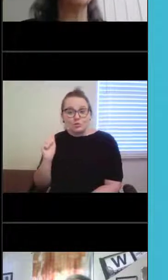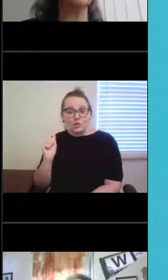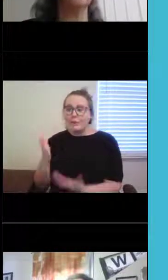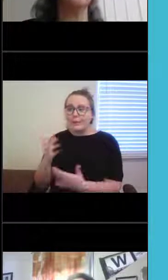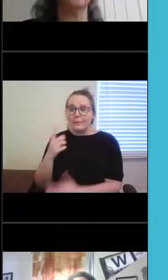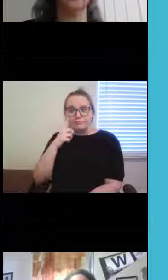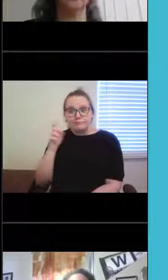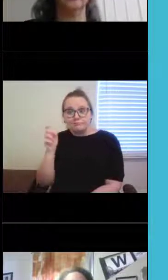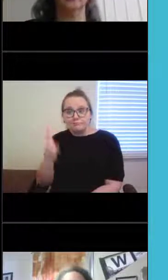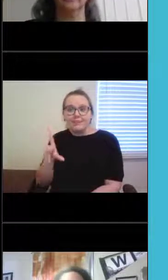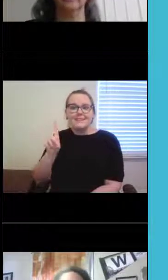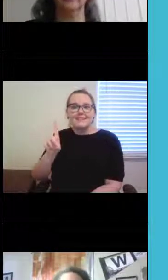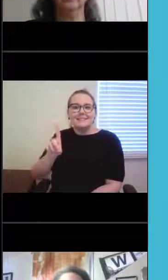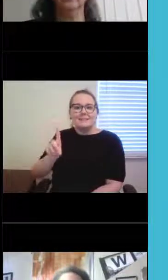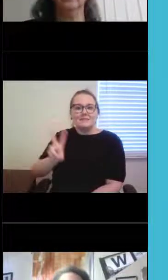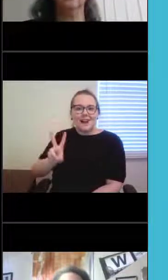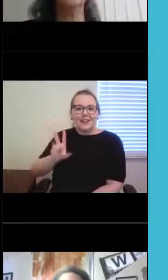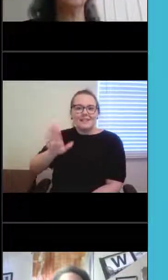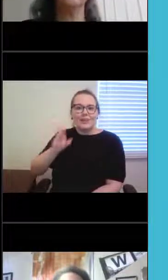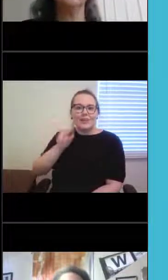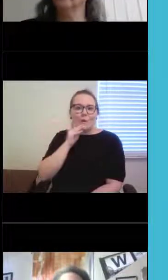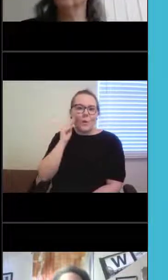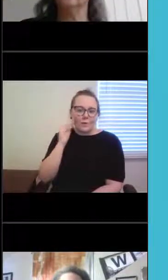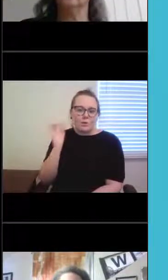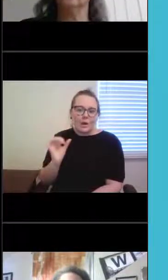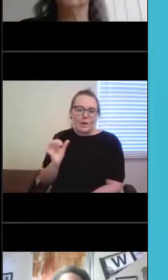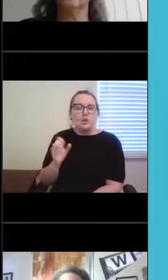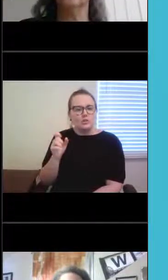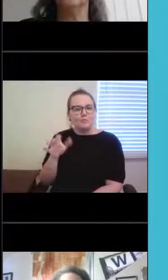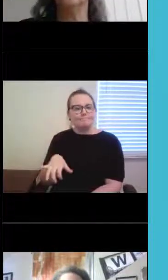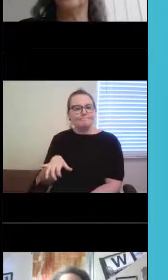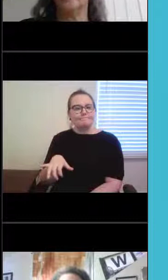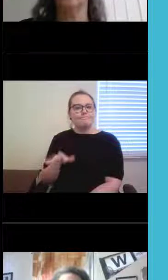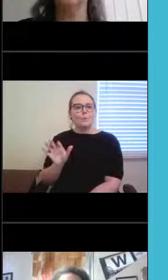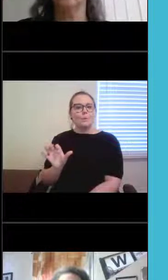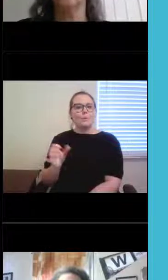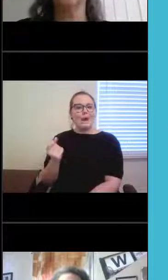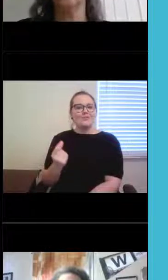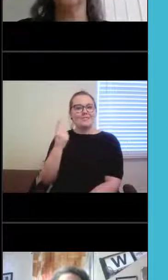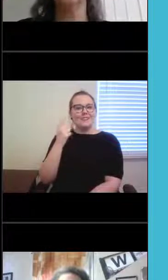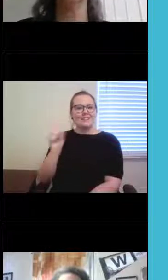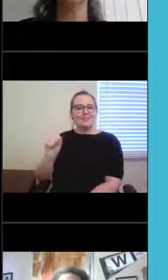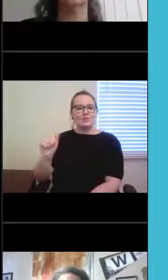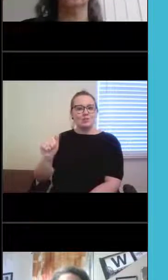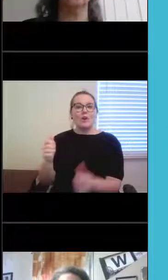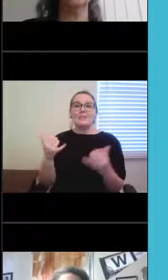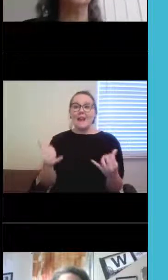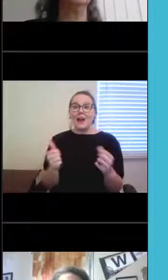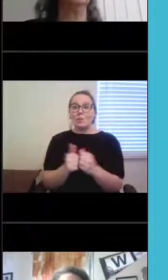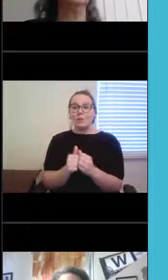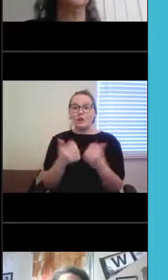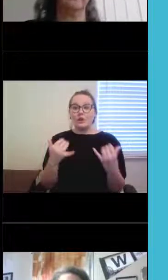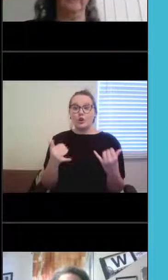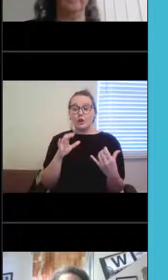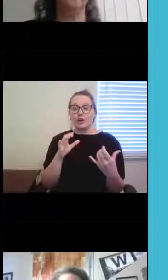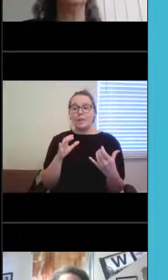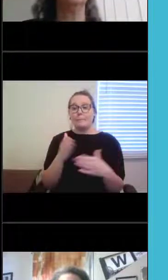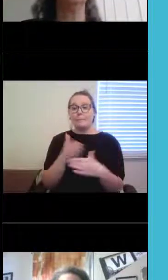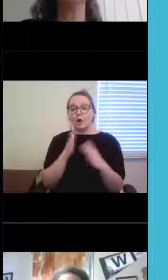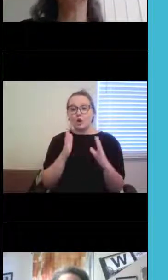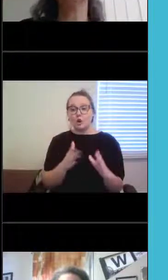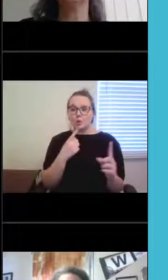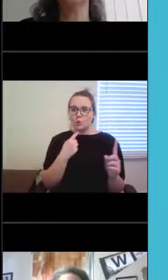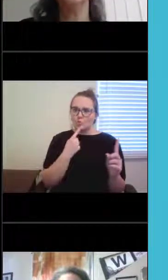witnessed domestic violence in the home as well. And so they understood sexual assault, like now with a current partner who disclosed to